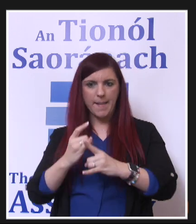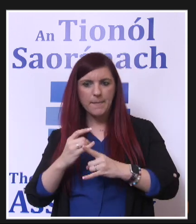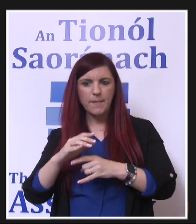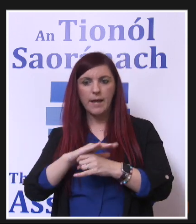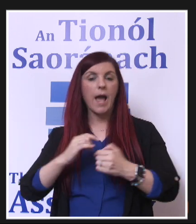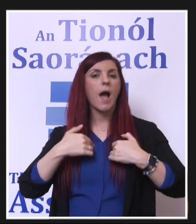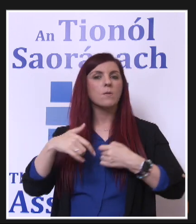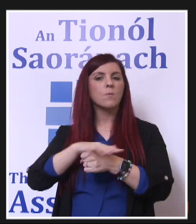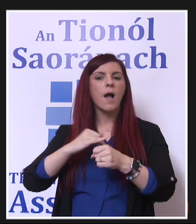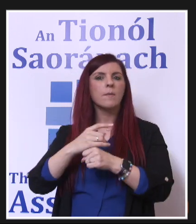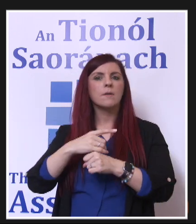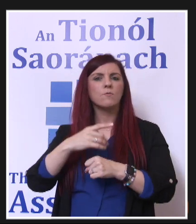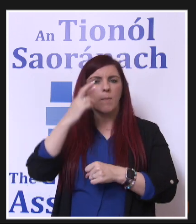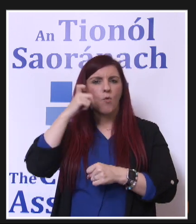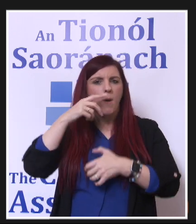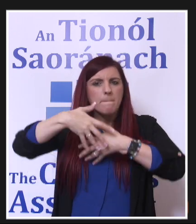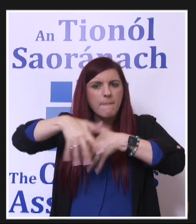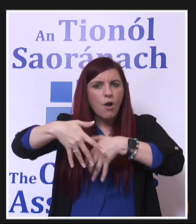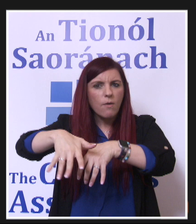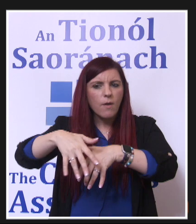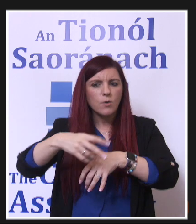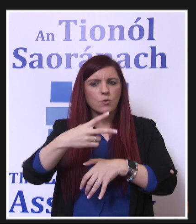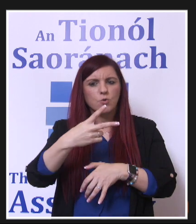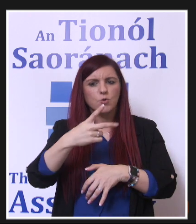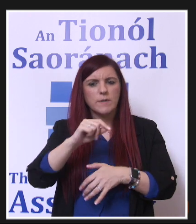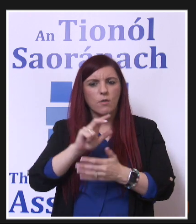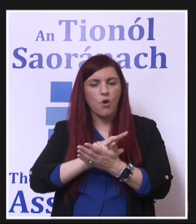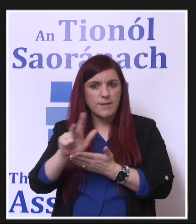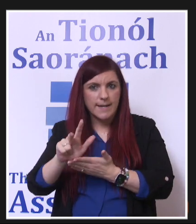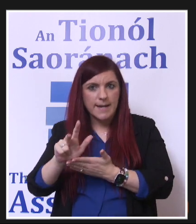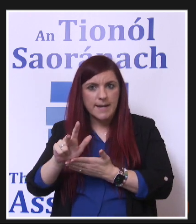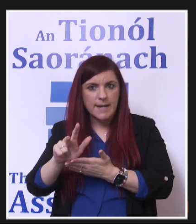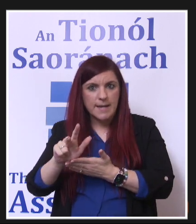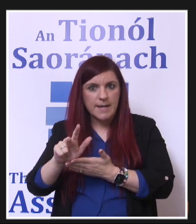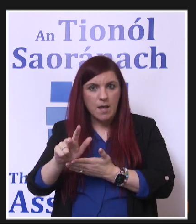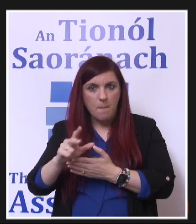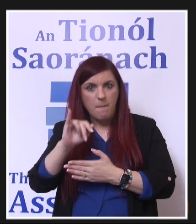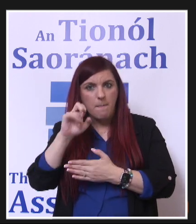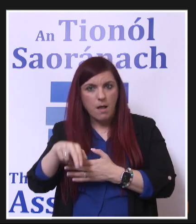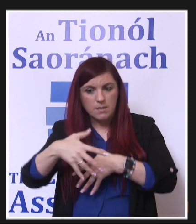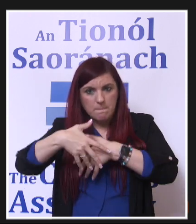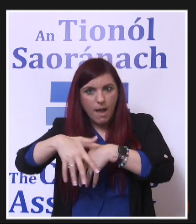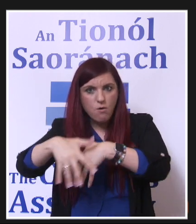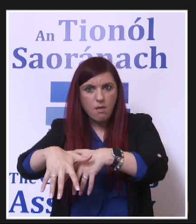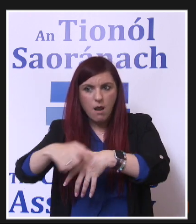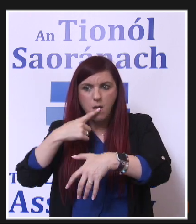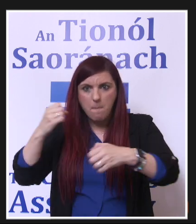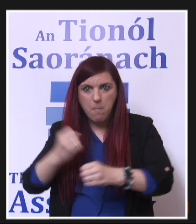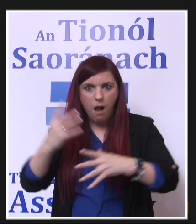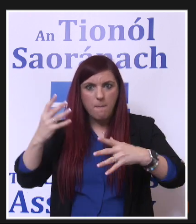bombing at the Boston Marathon in 2013, and we all think of that whenever there's a